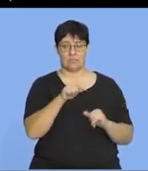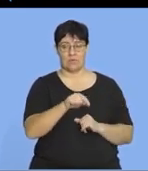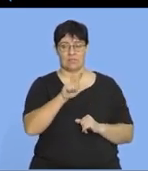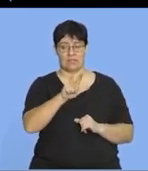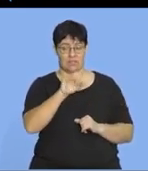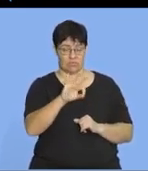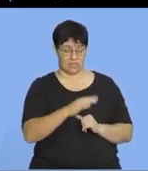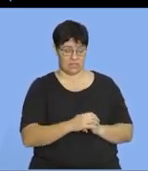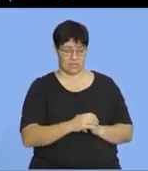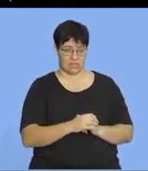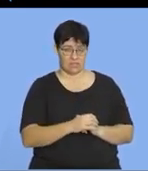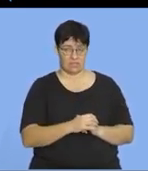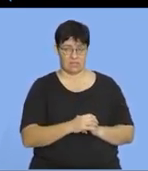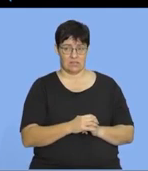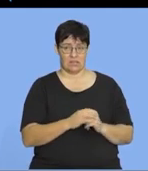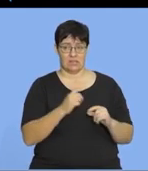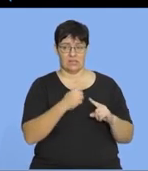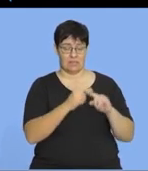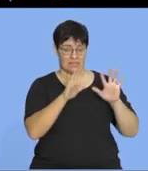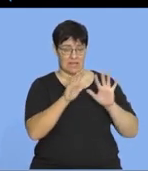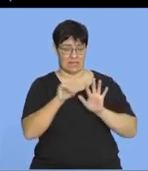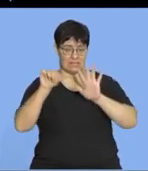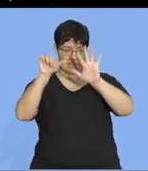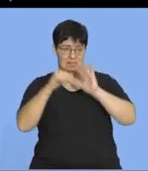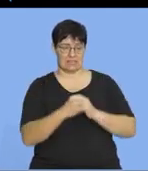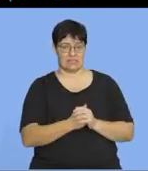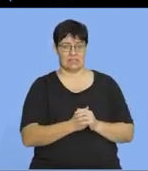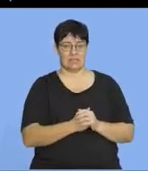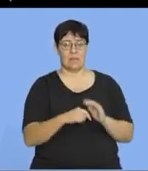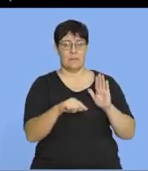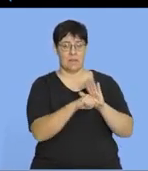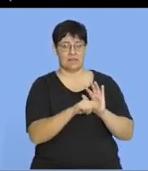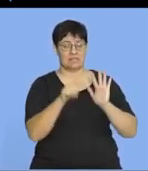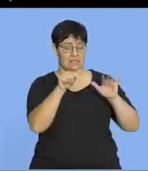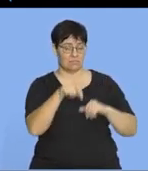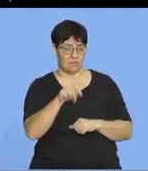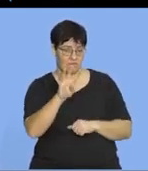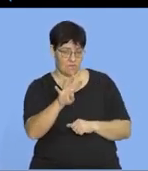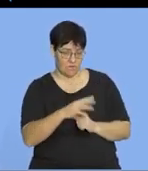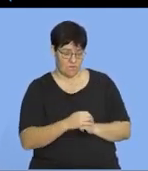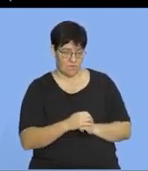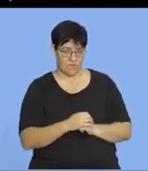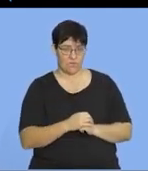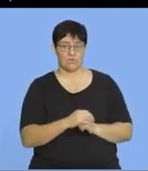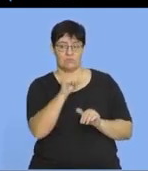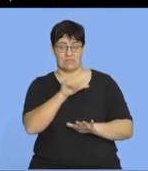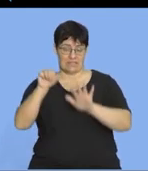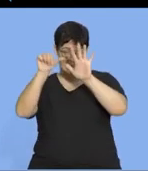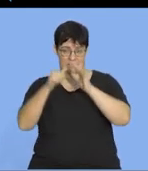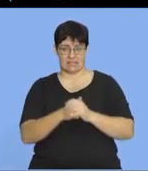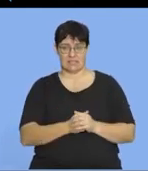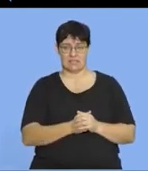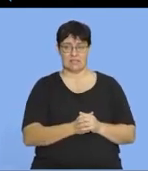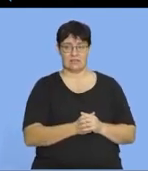answer, 6.73 to the 6 minus 6.4 to the